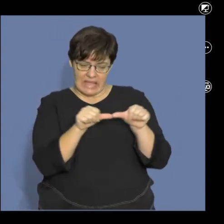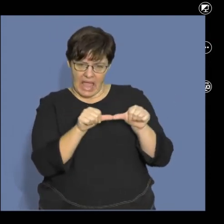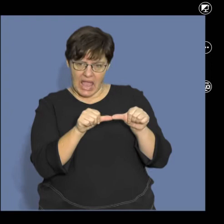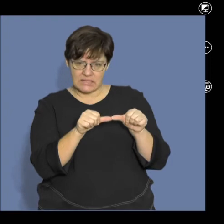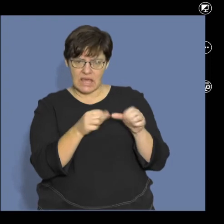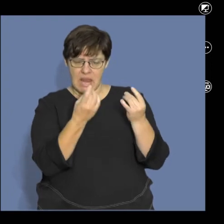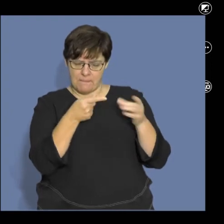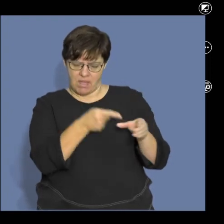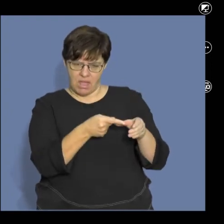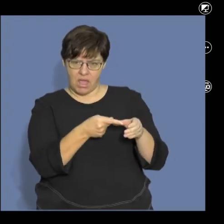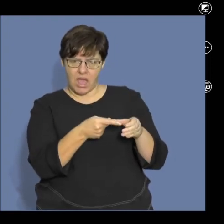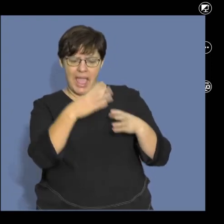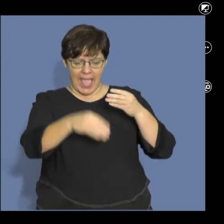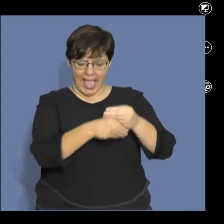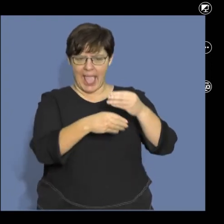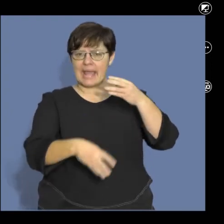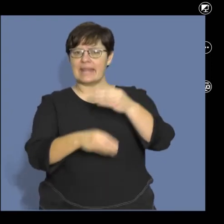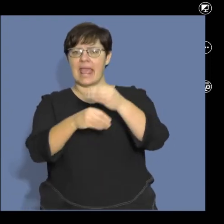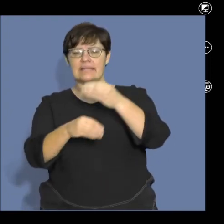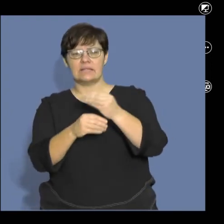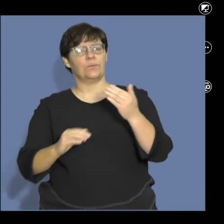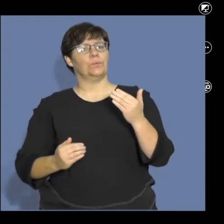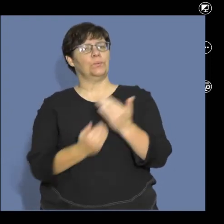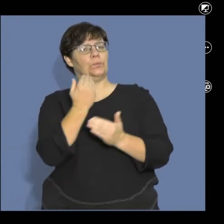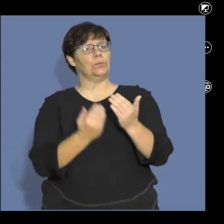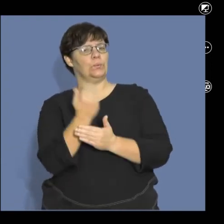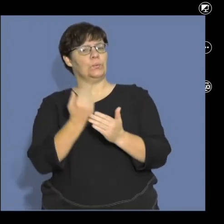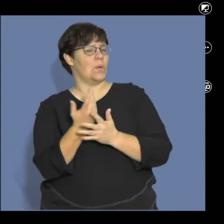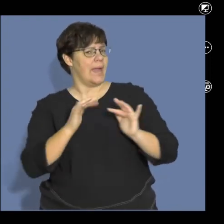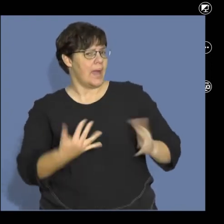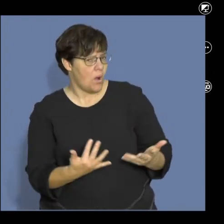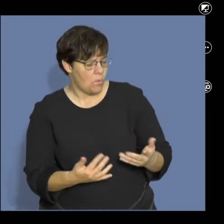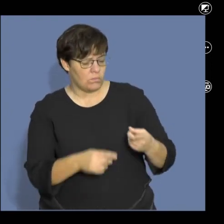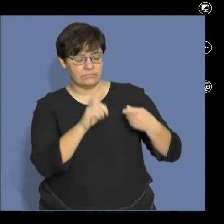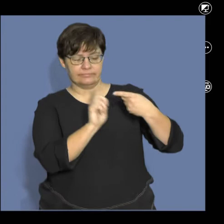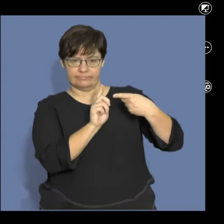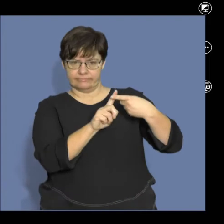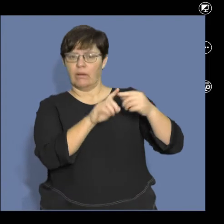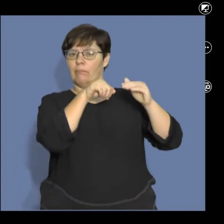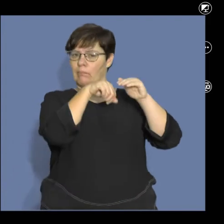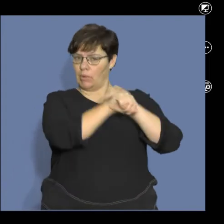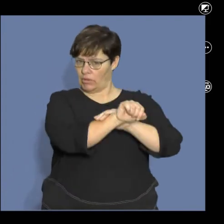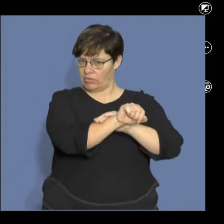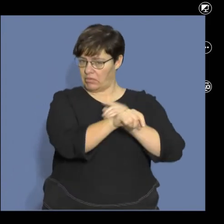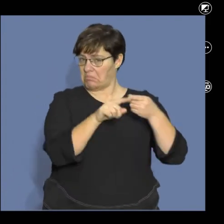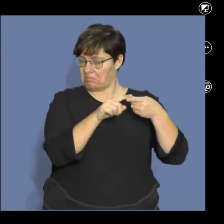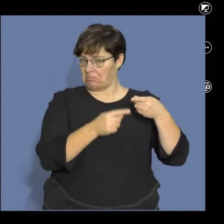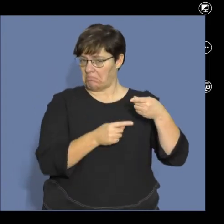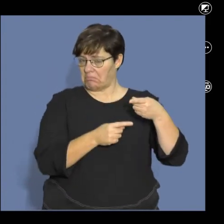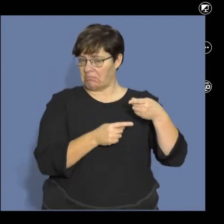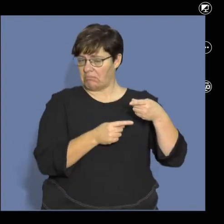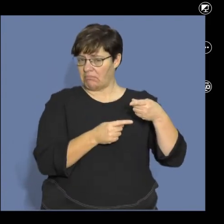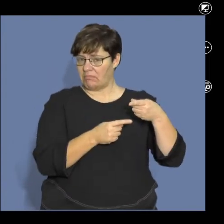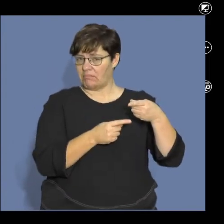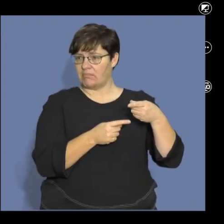by adding new members of the population due to birth. So